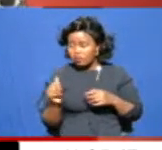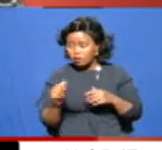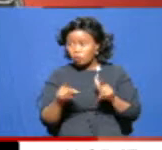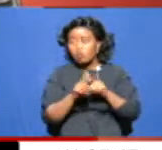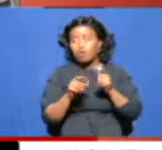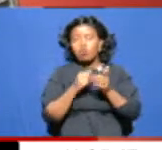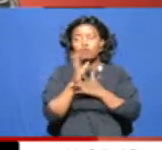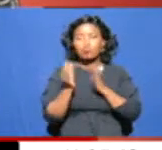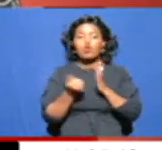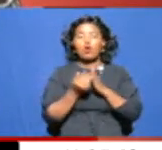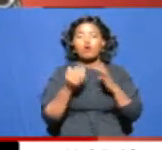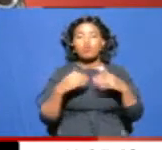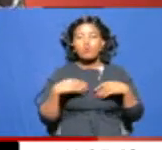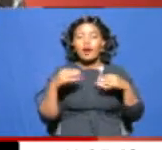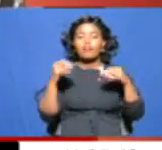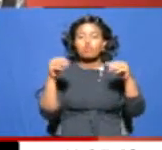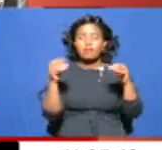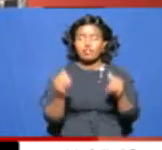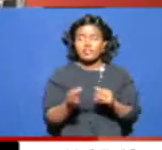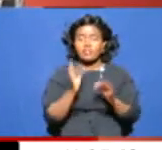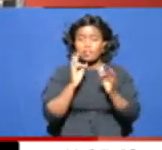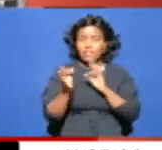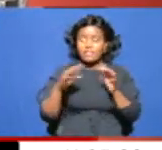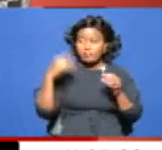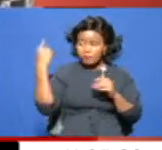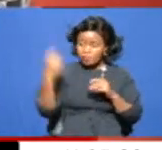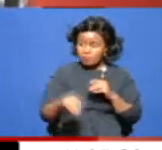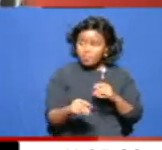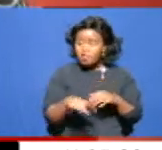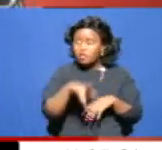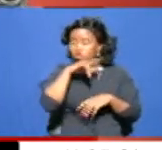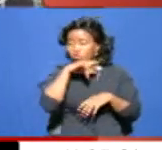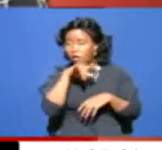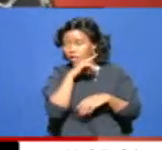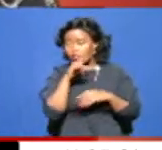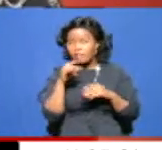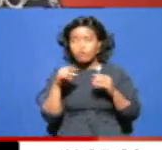And if they beat Uganda right now, they'll be qualifying for the third in a span of